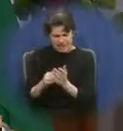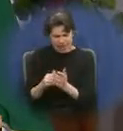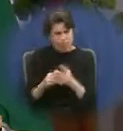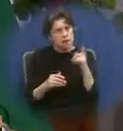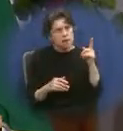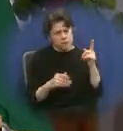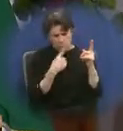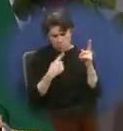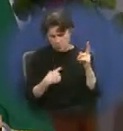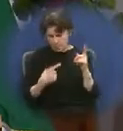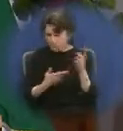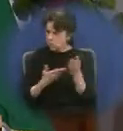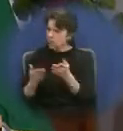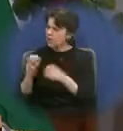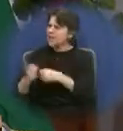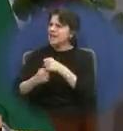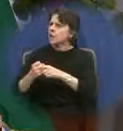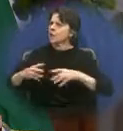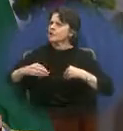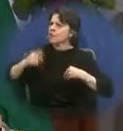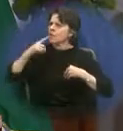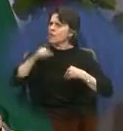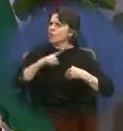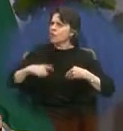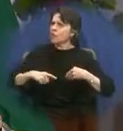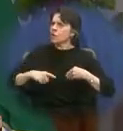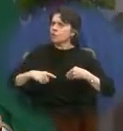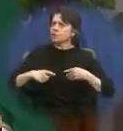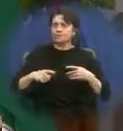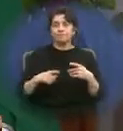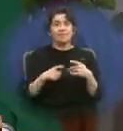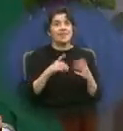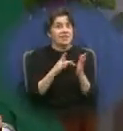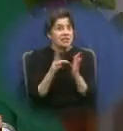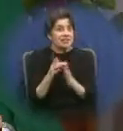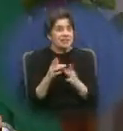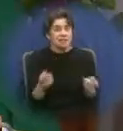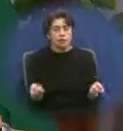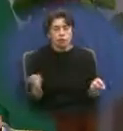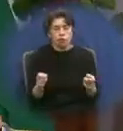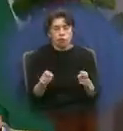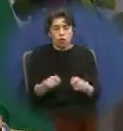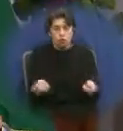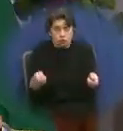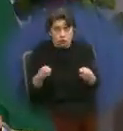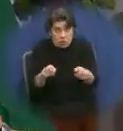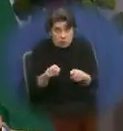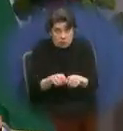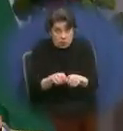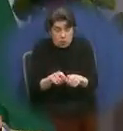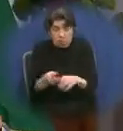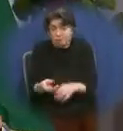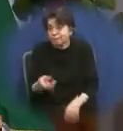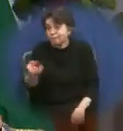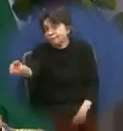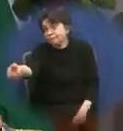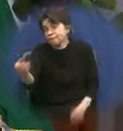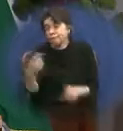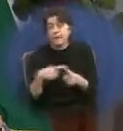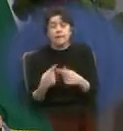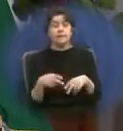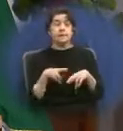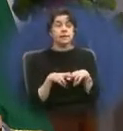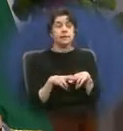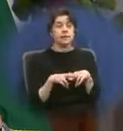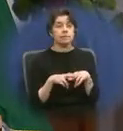year acceptable to the Lord." Rolling up the scroll, he handed it back to the attendant and sat down. And